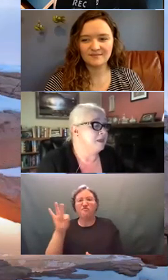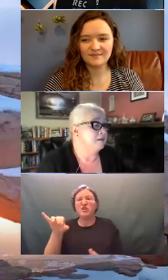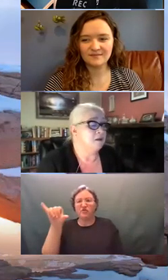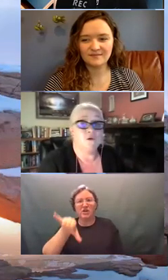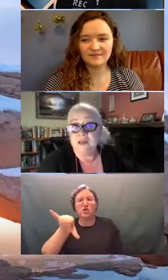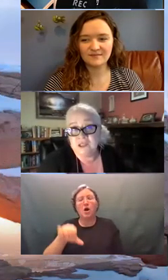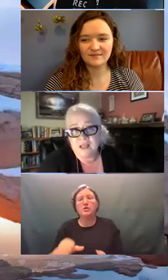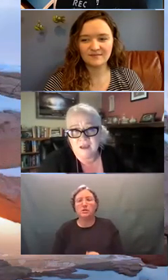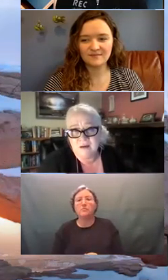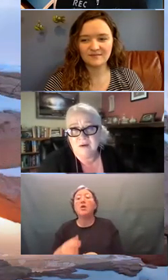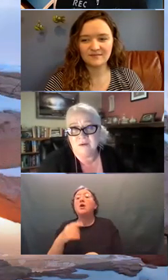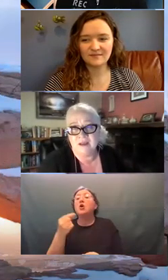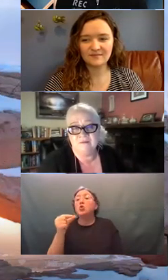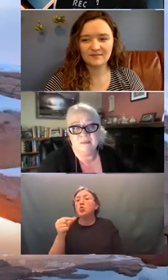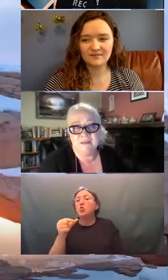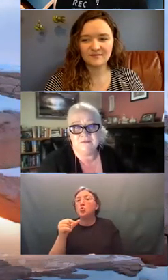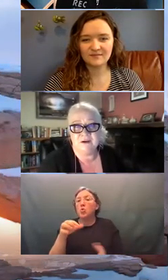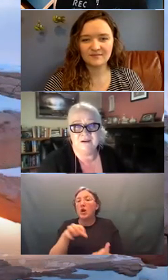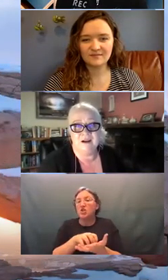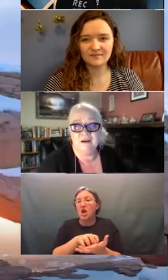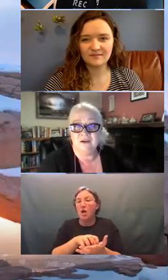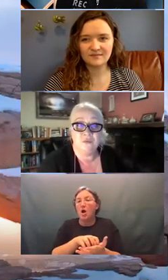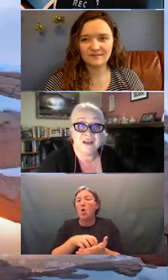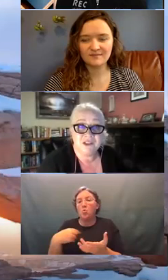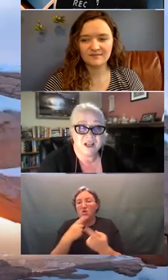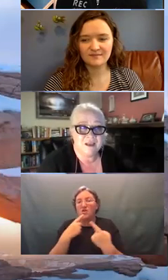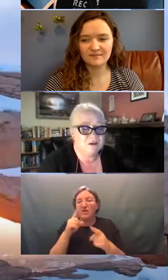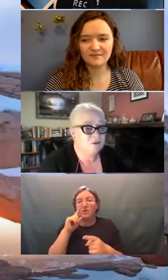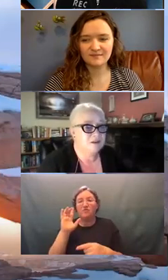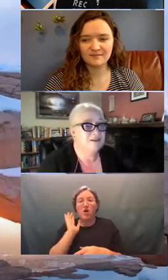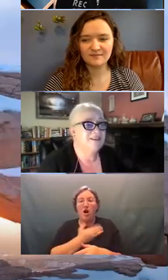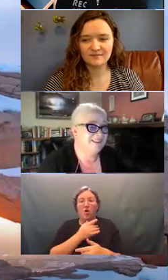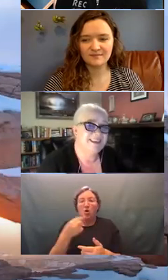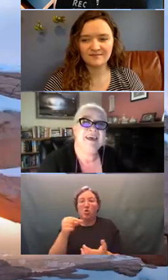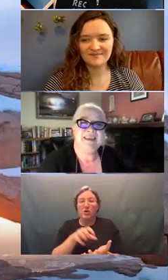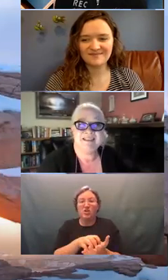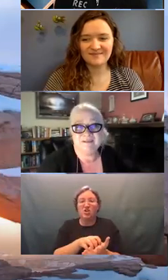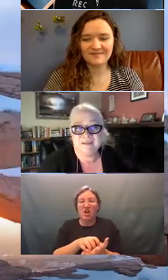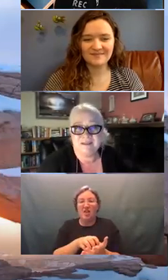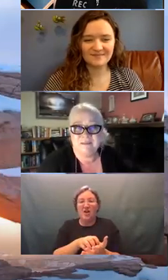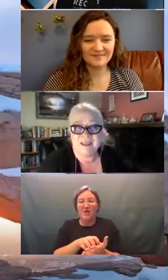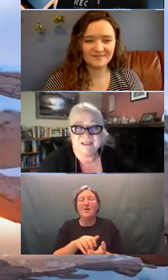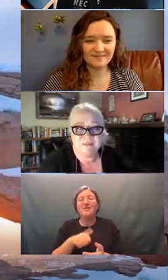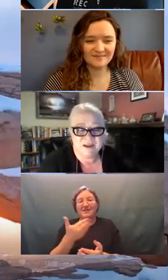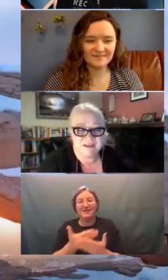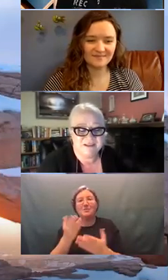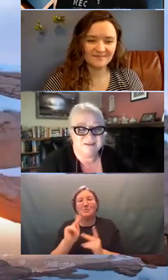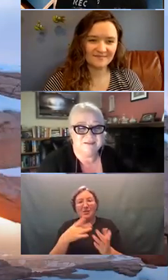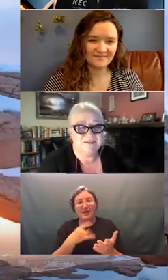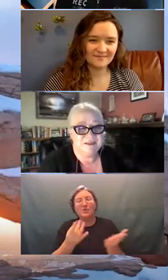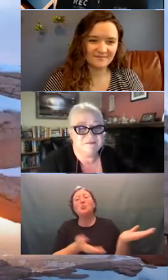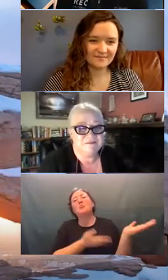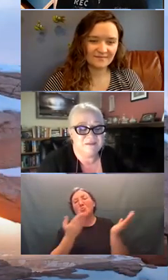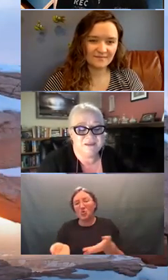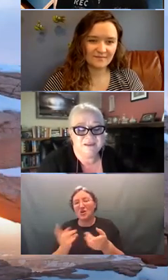And then green Jello, we're kind of famous for our green Jello. That's another thing that people like to bring